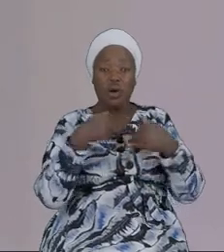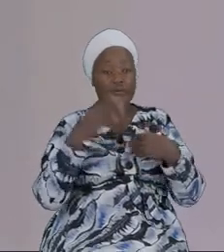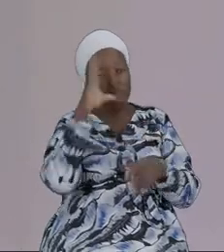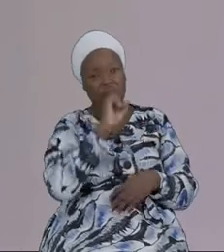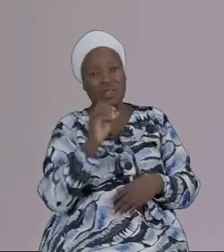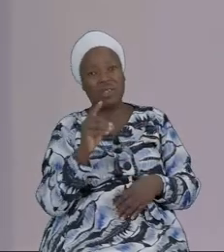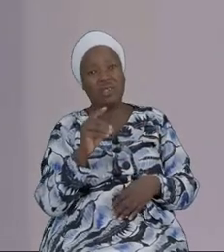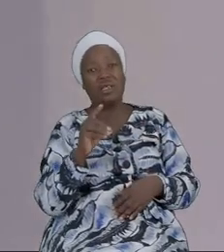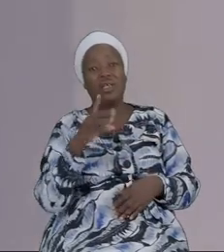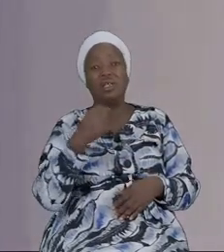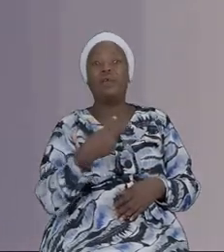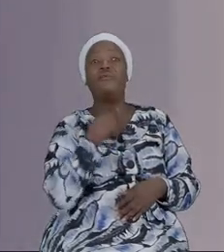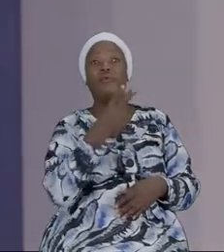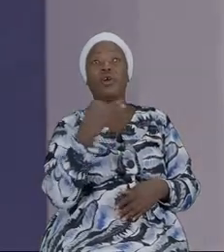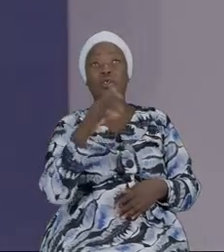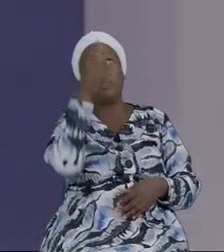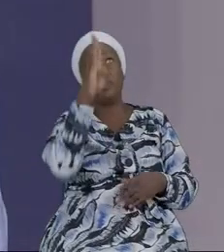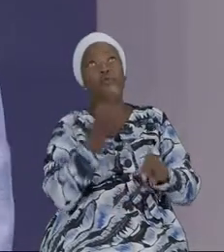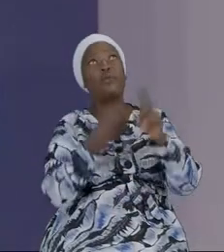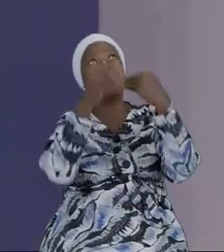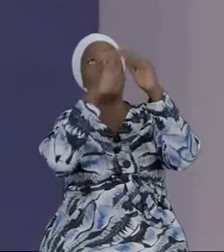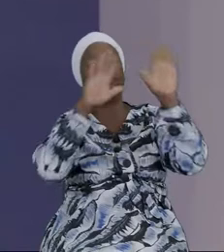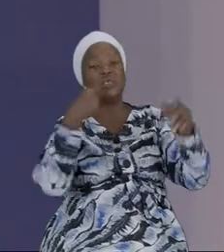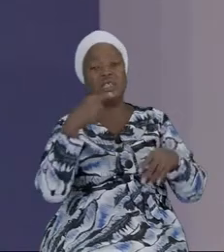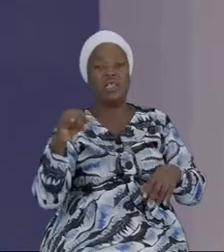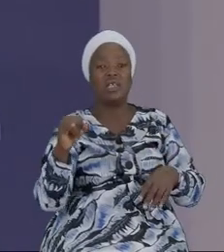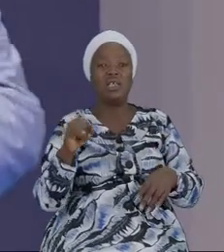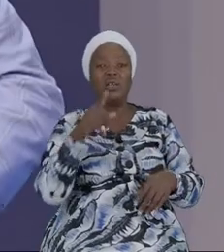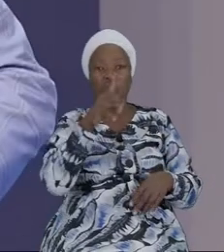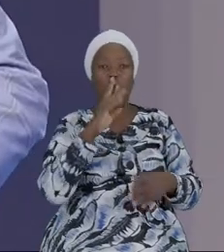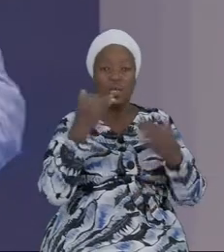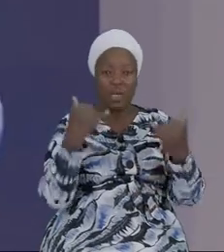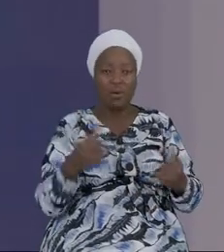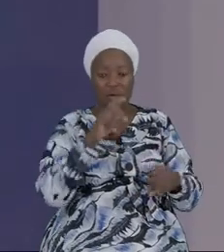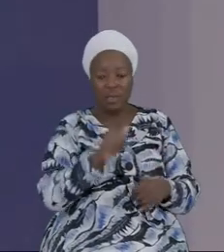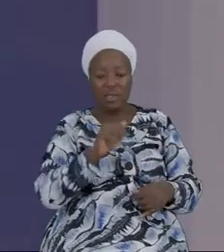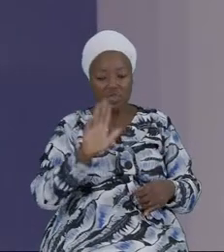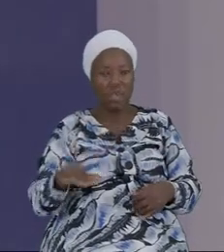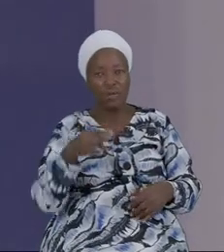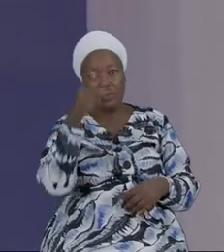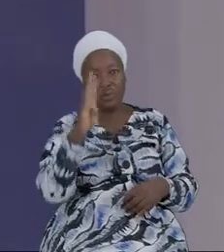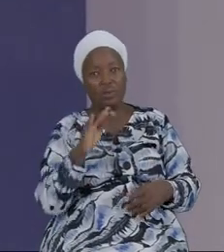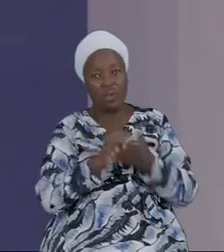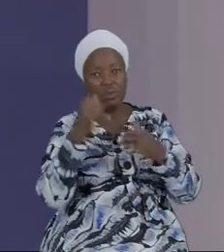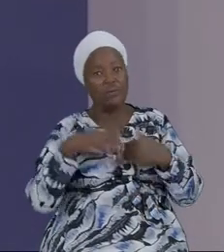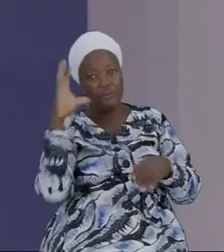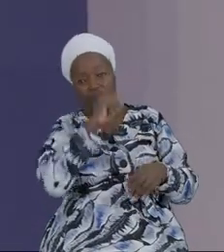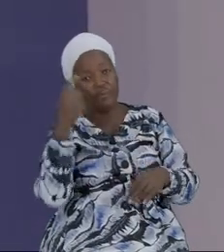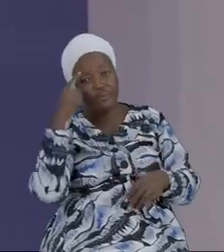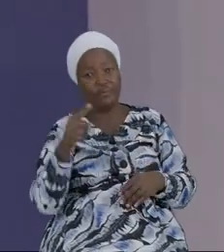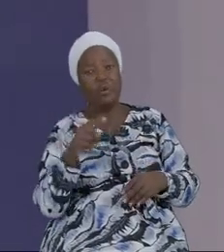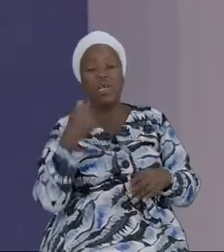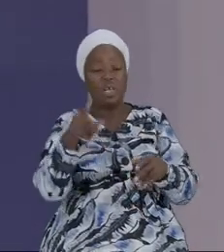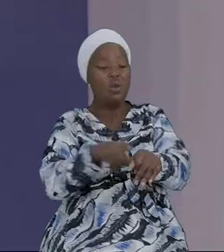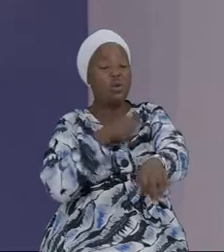missed, the voice of God from heaven saying, you are now a child of God, you have missed for such